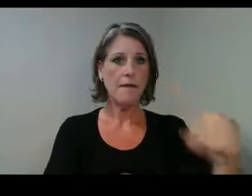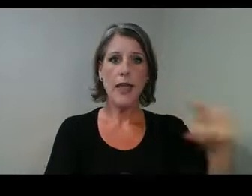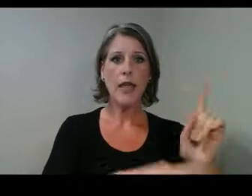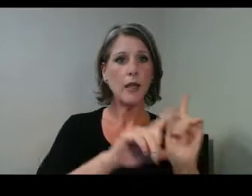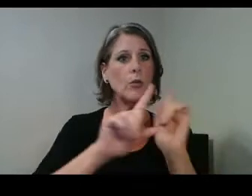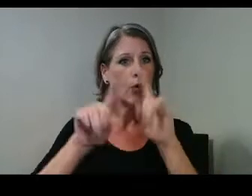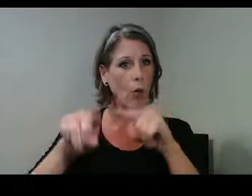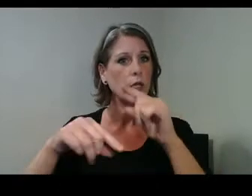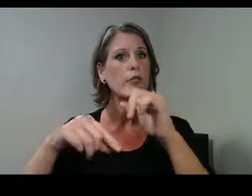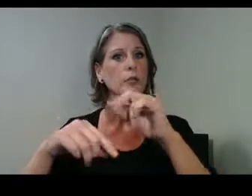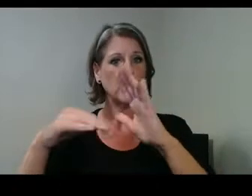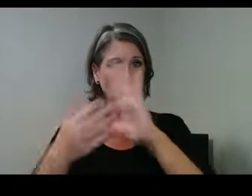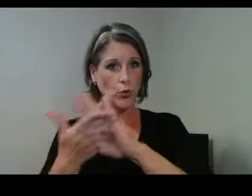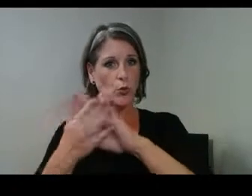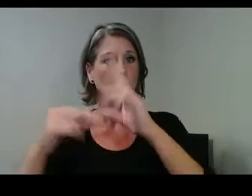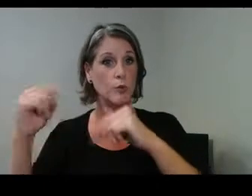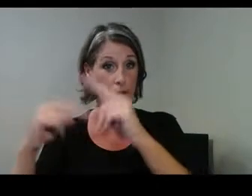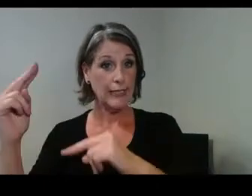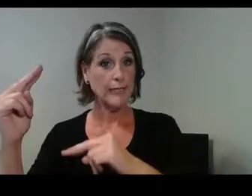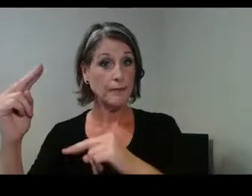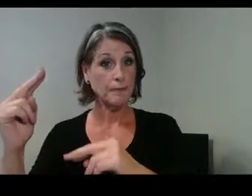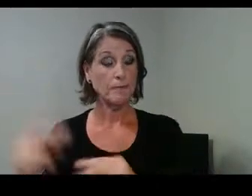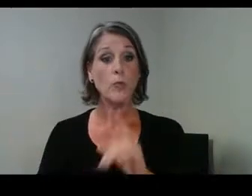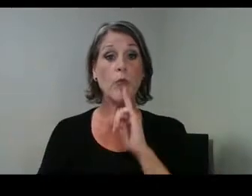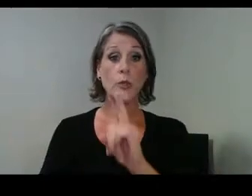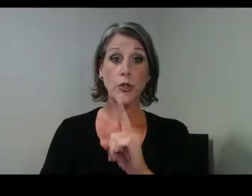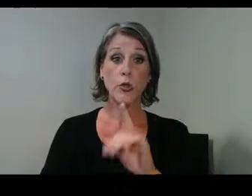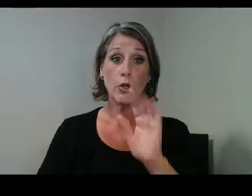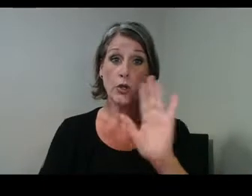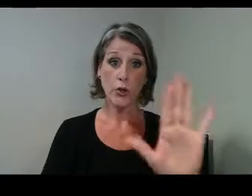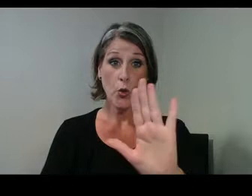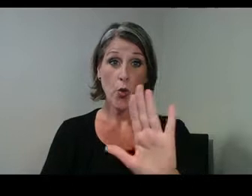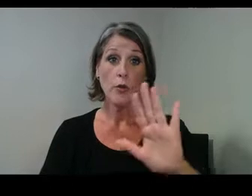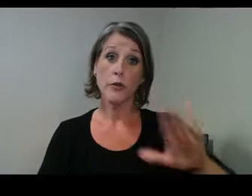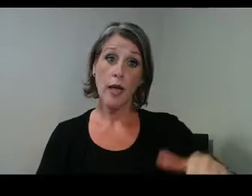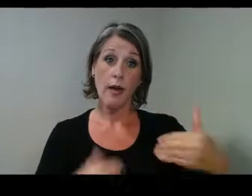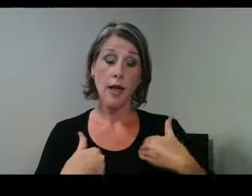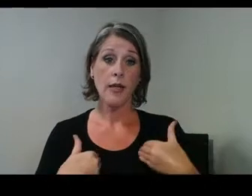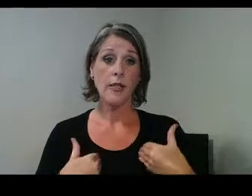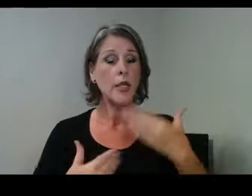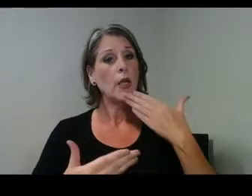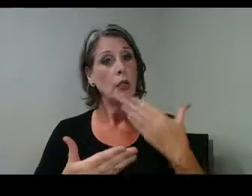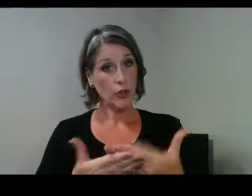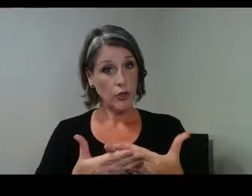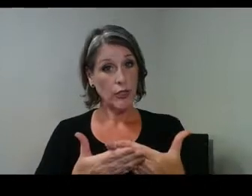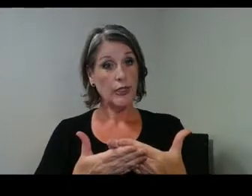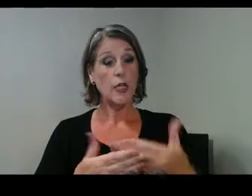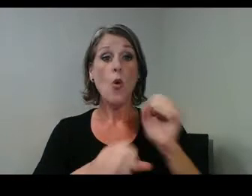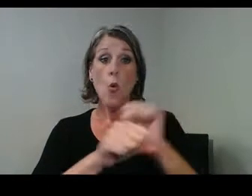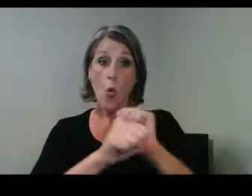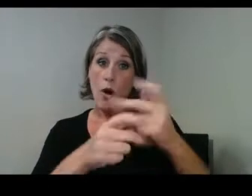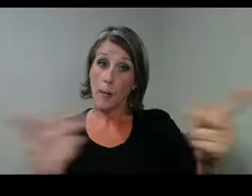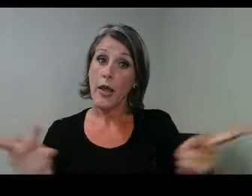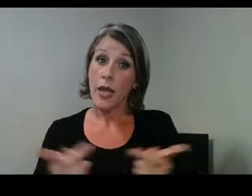We suggest that your child has a great workspace that limits their